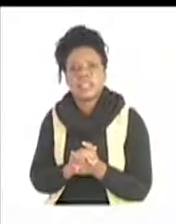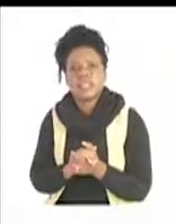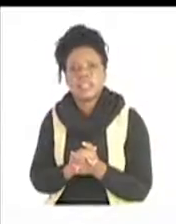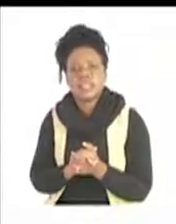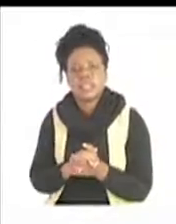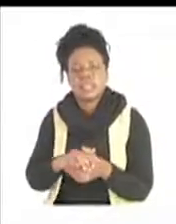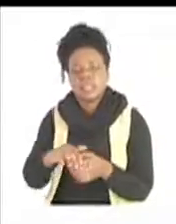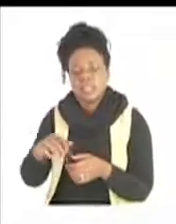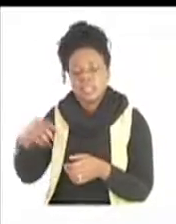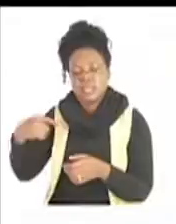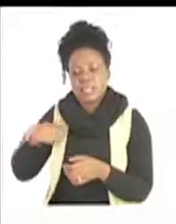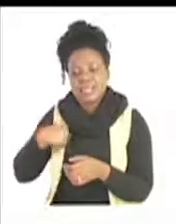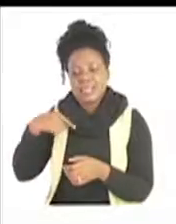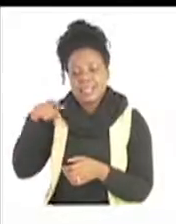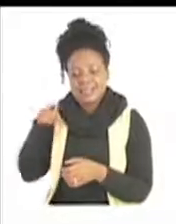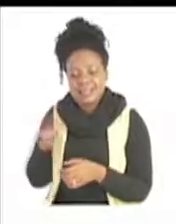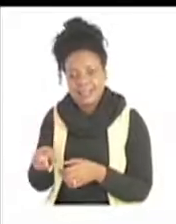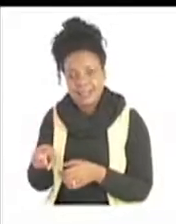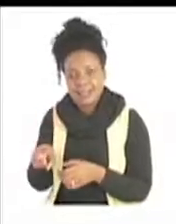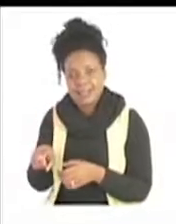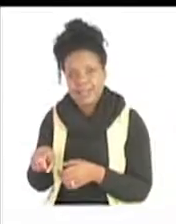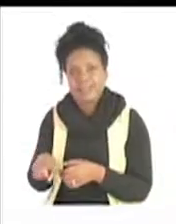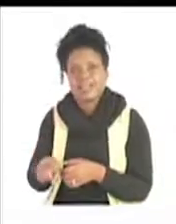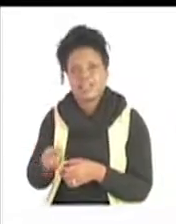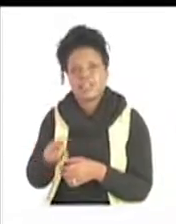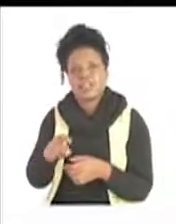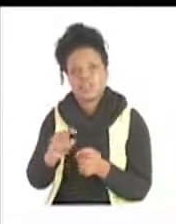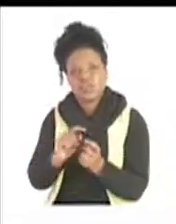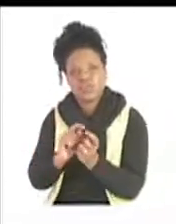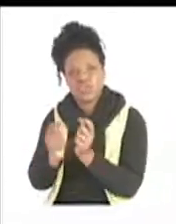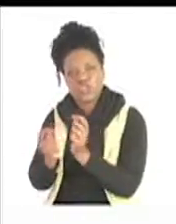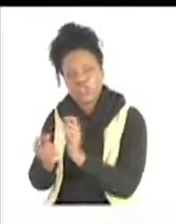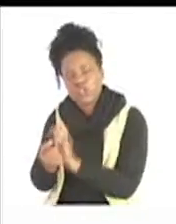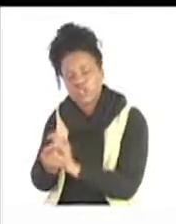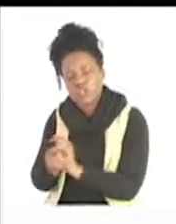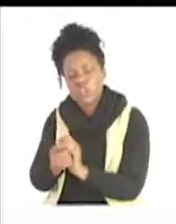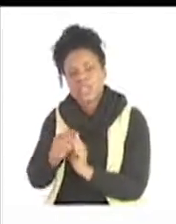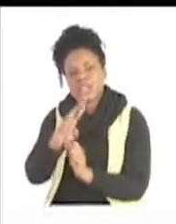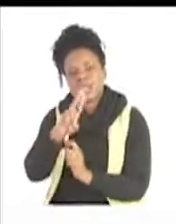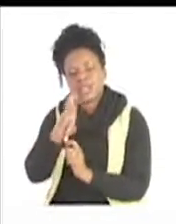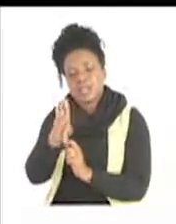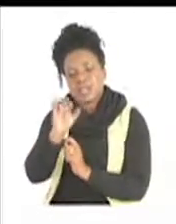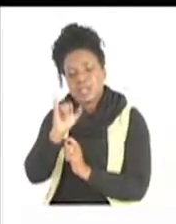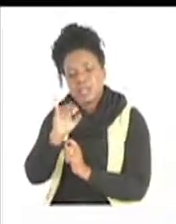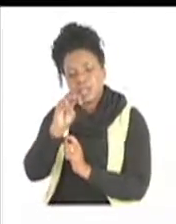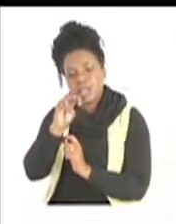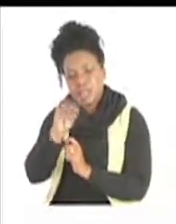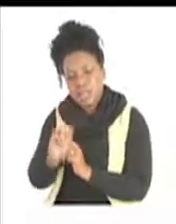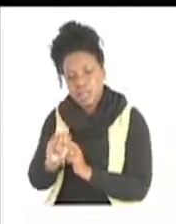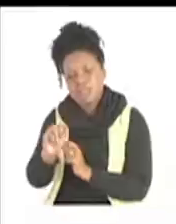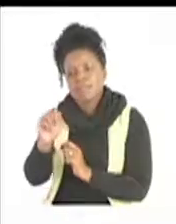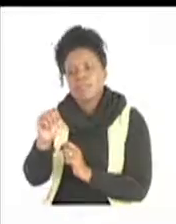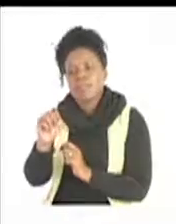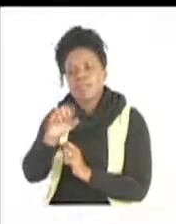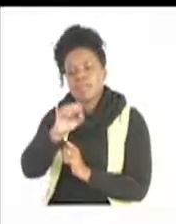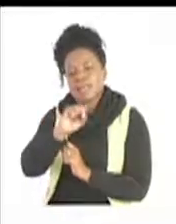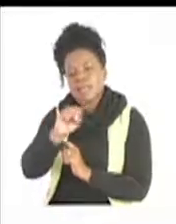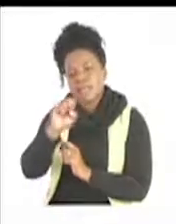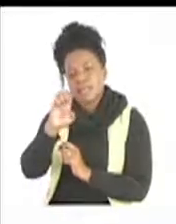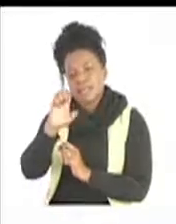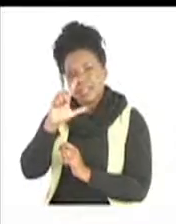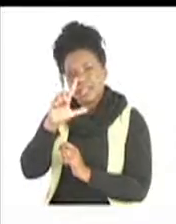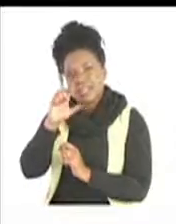becomes herself. It. When we have to refer it to a reflexive pronoun, it